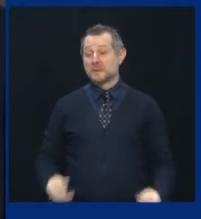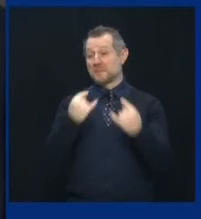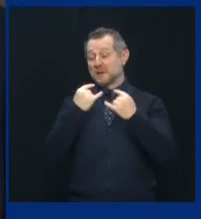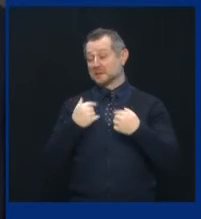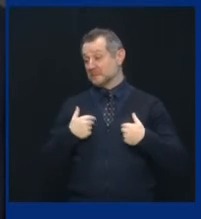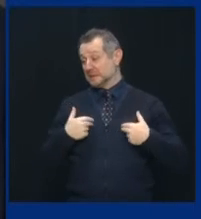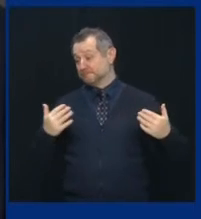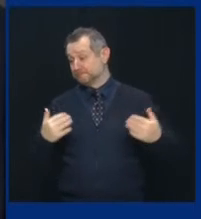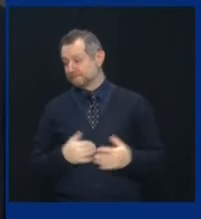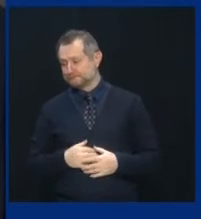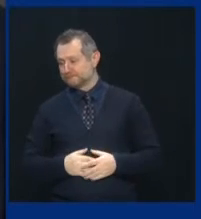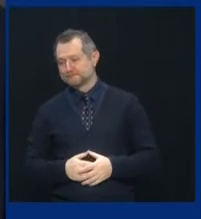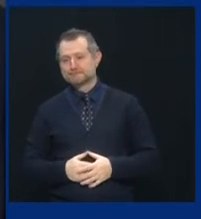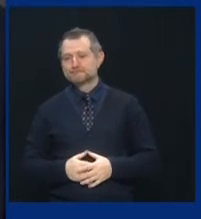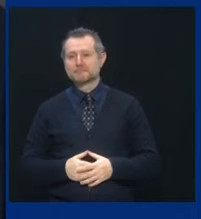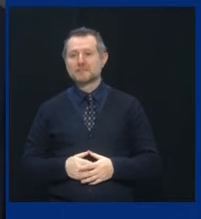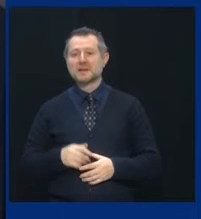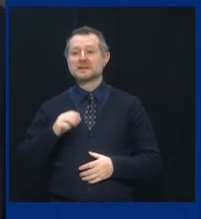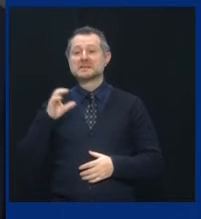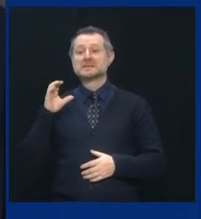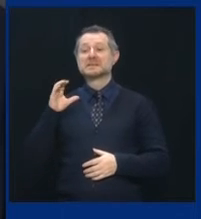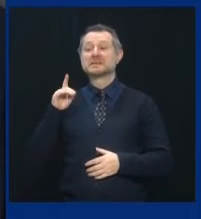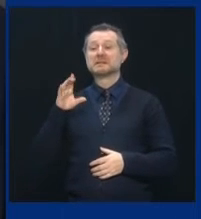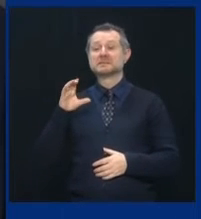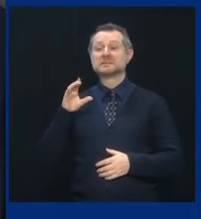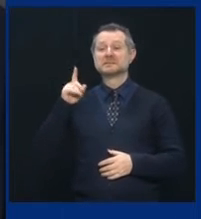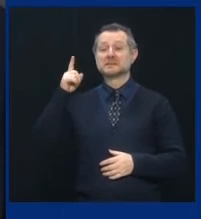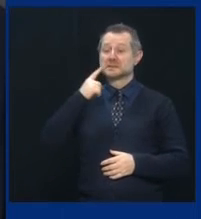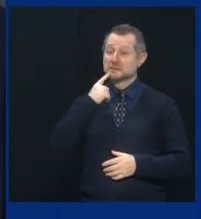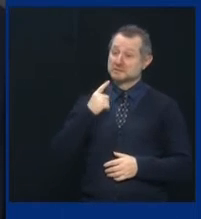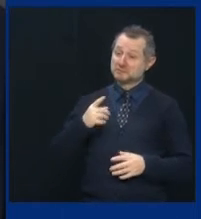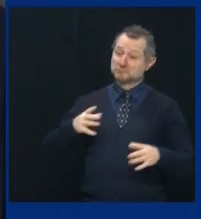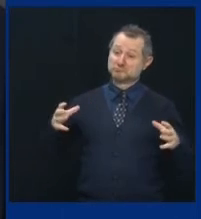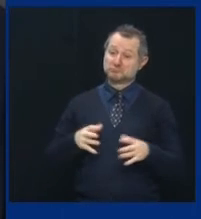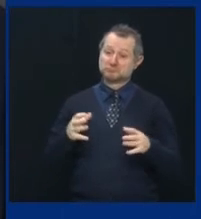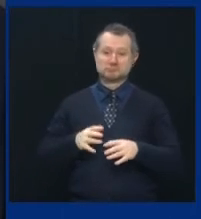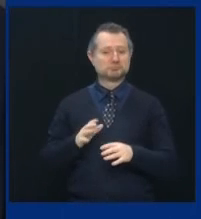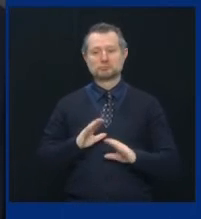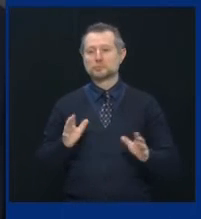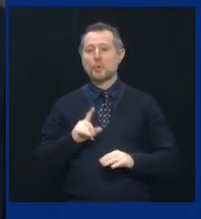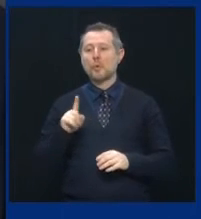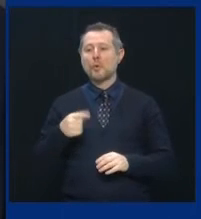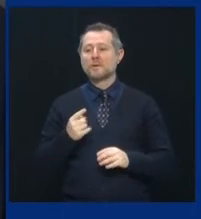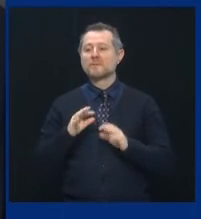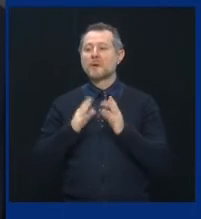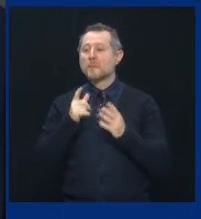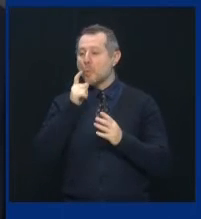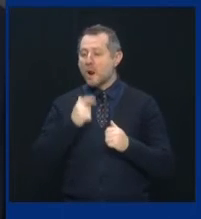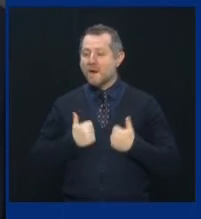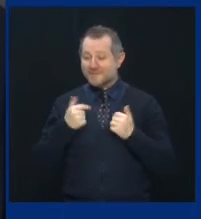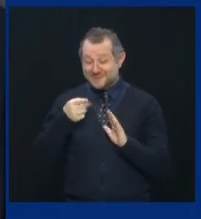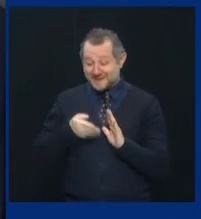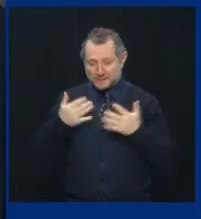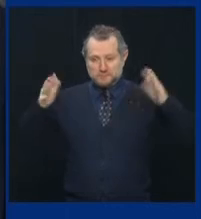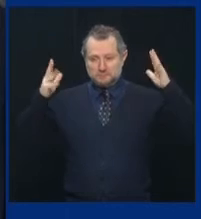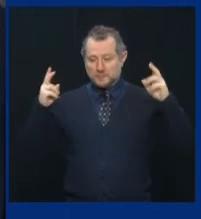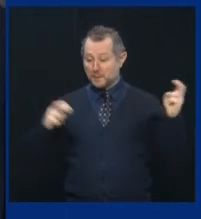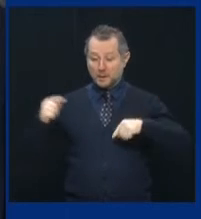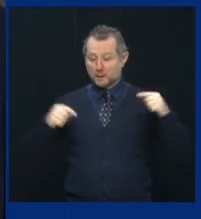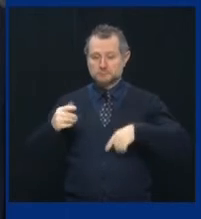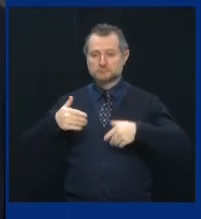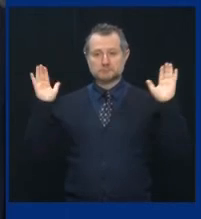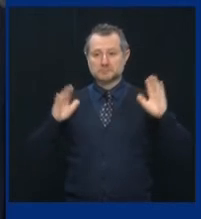The CDC has said no more than your immediate household. The state has said no more